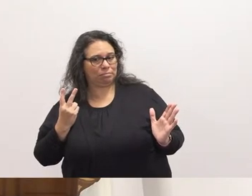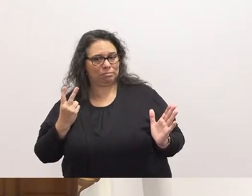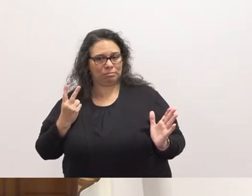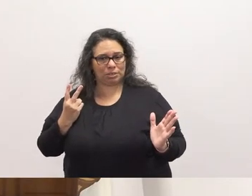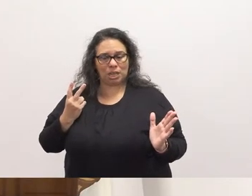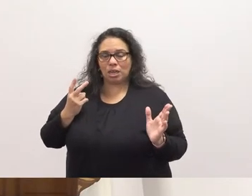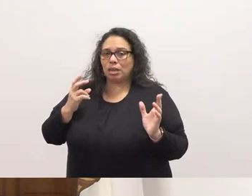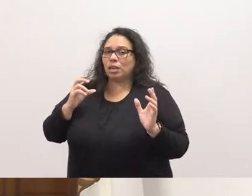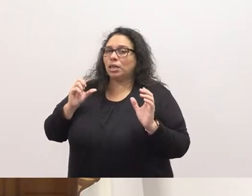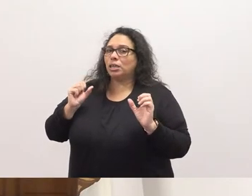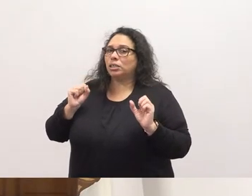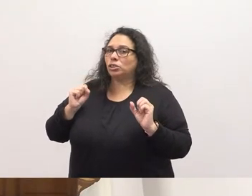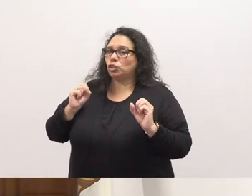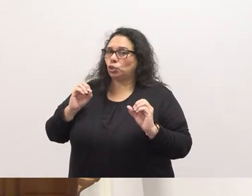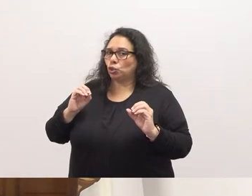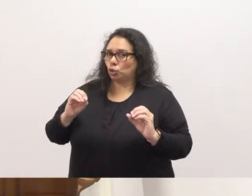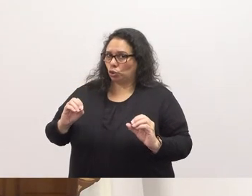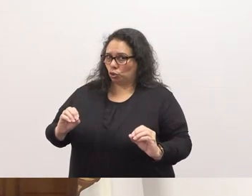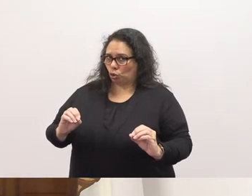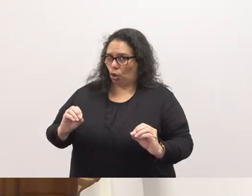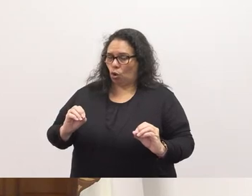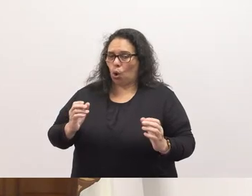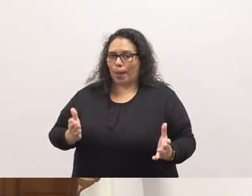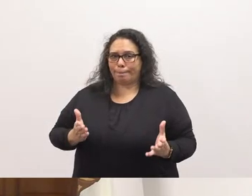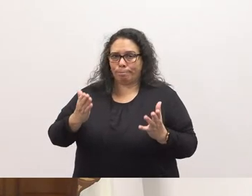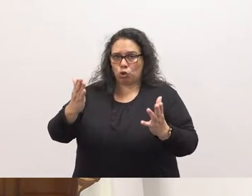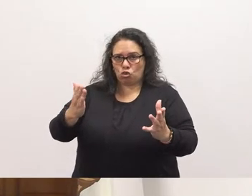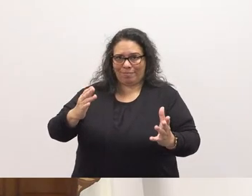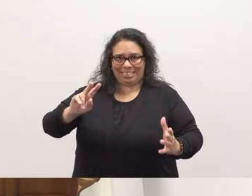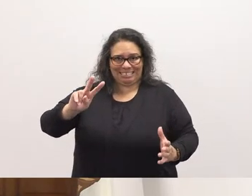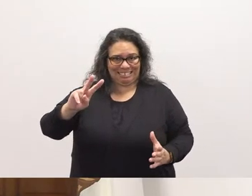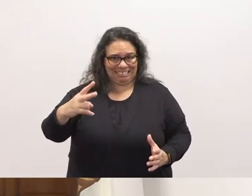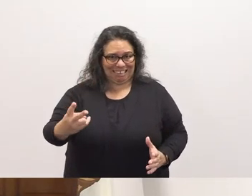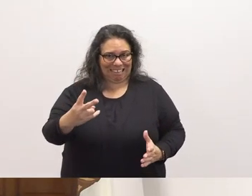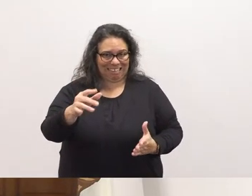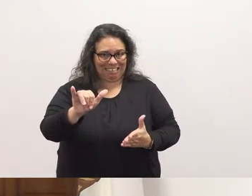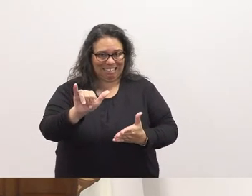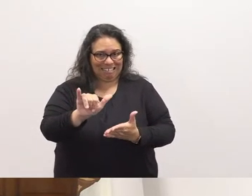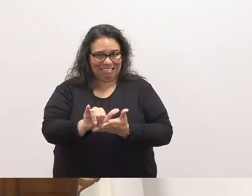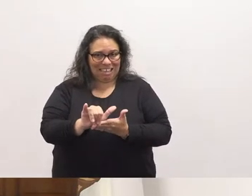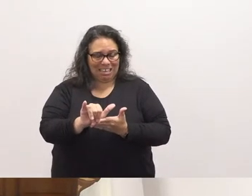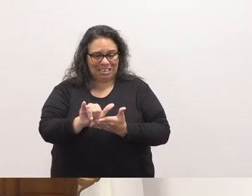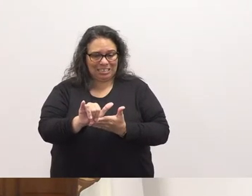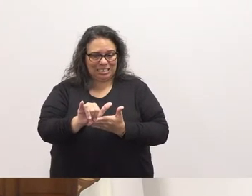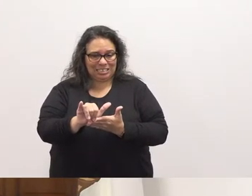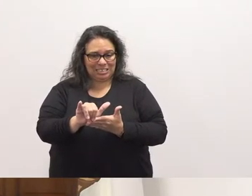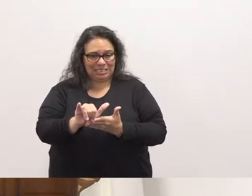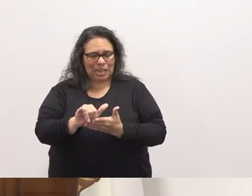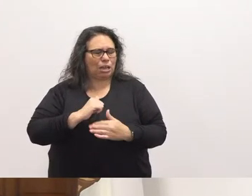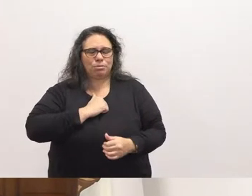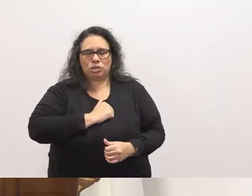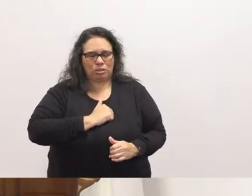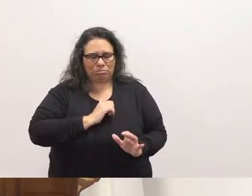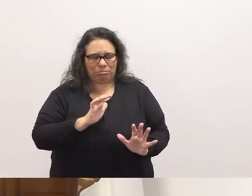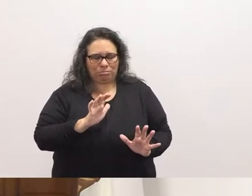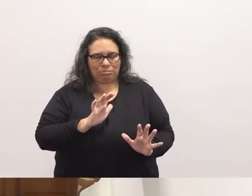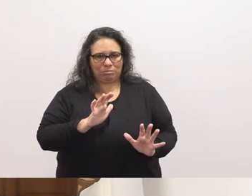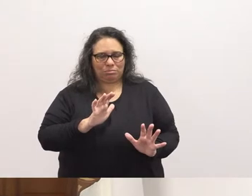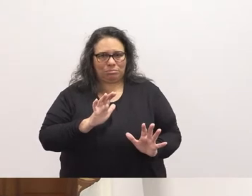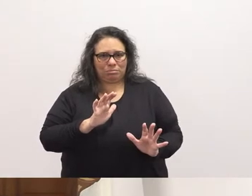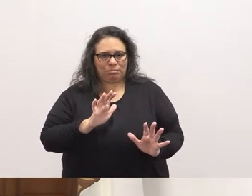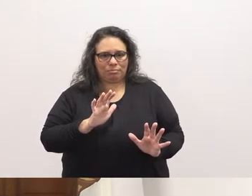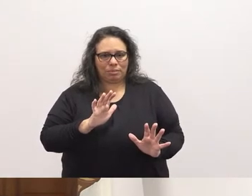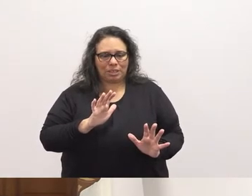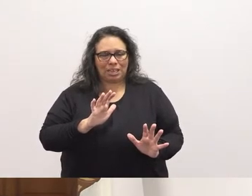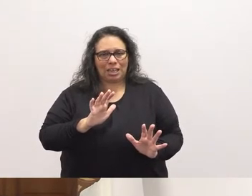So it's been moved and seconded that, I'm sorry, what was your motion?